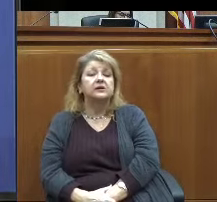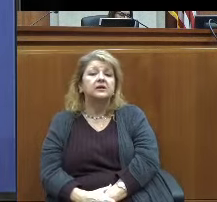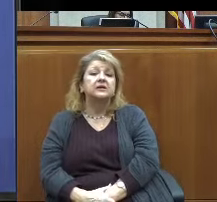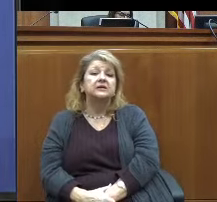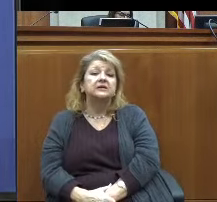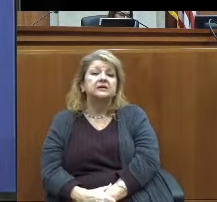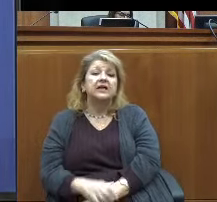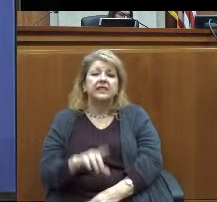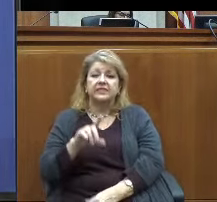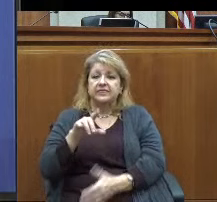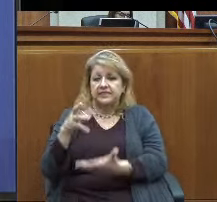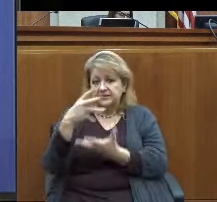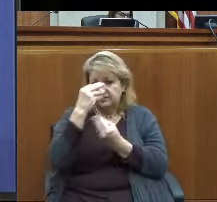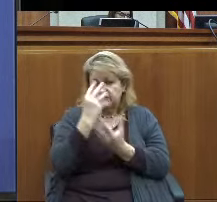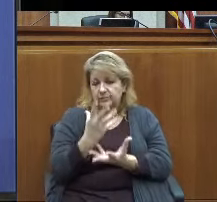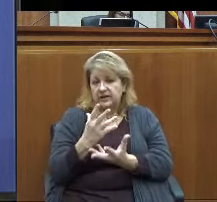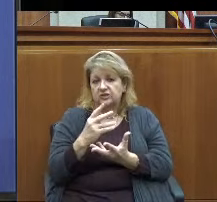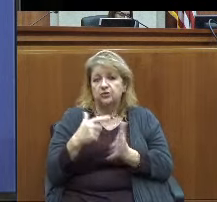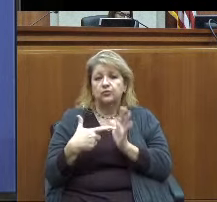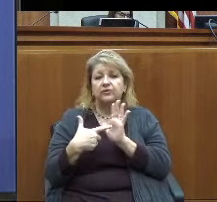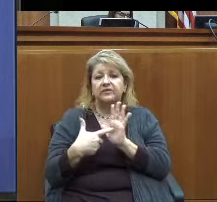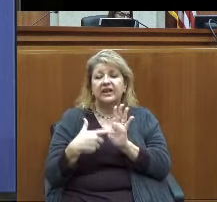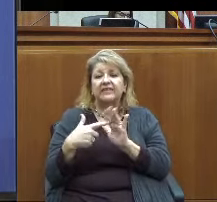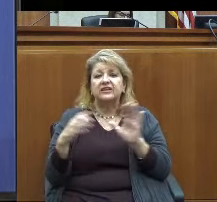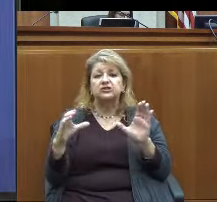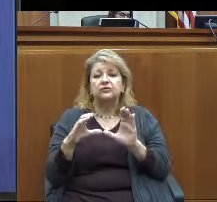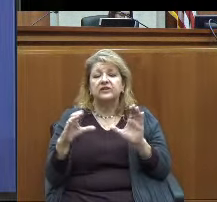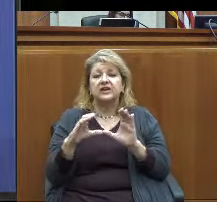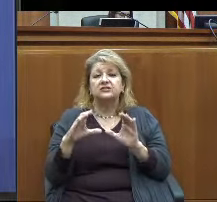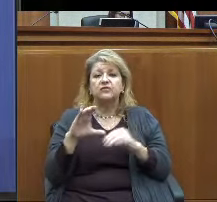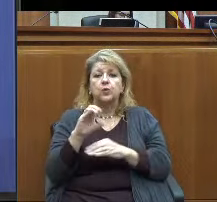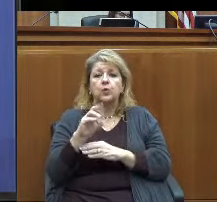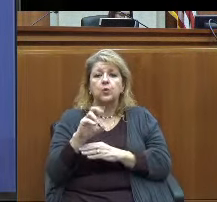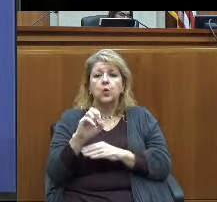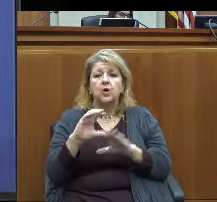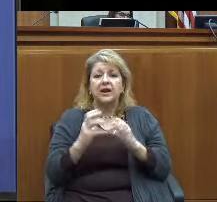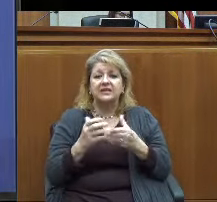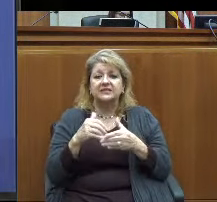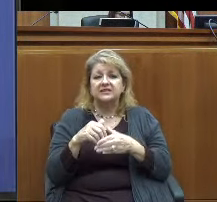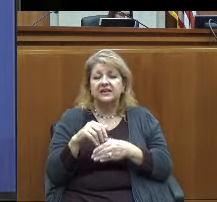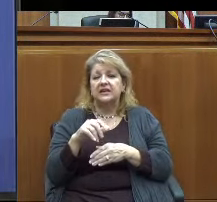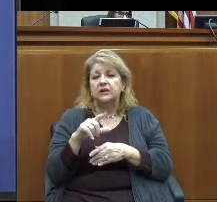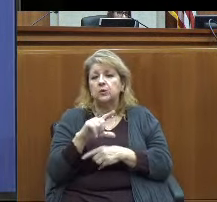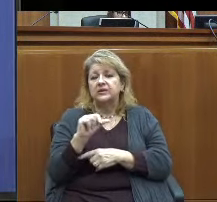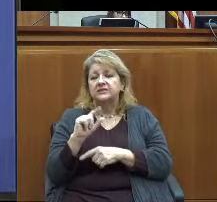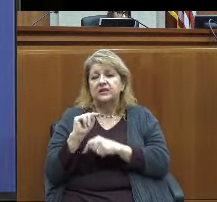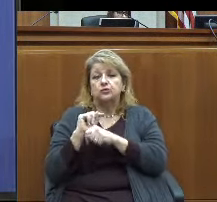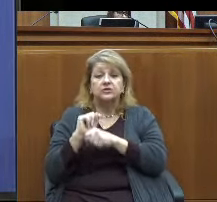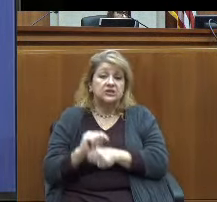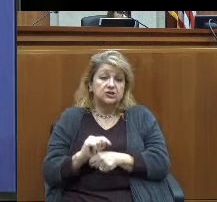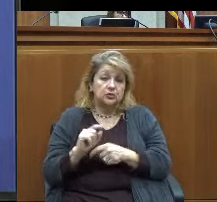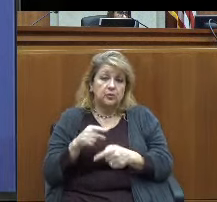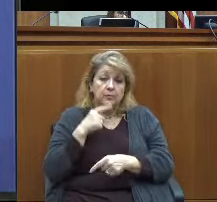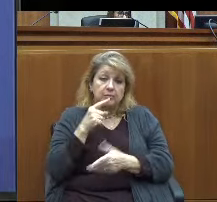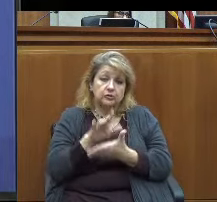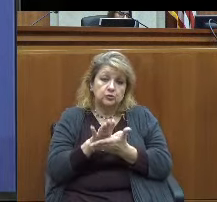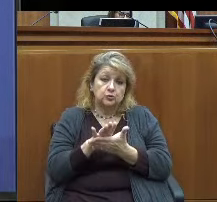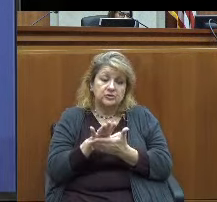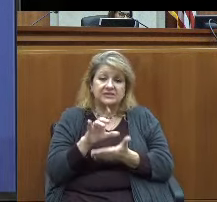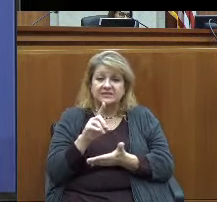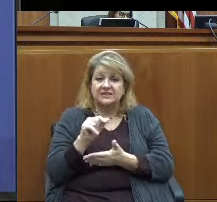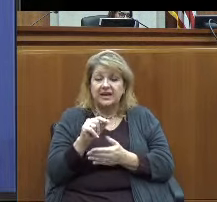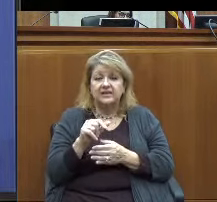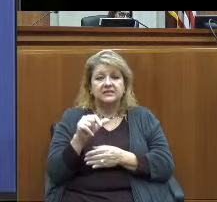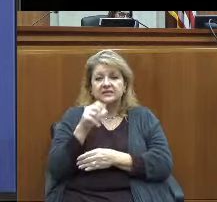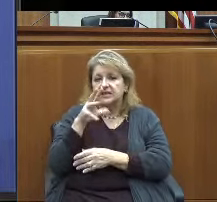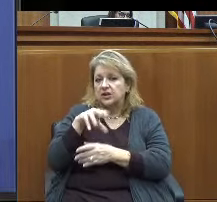These data reflect teacher certification for core classes in Louisiana traditional public schools. The data